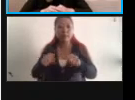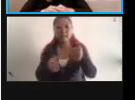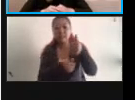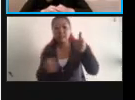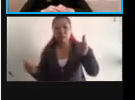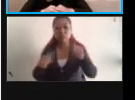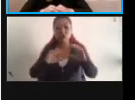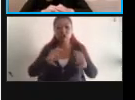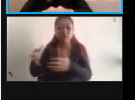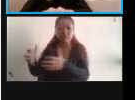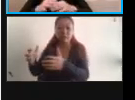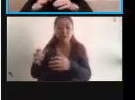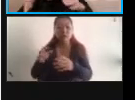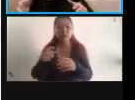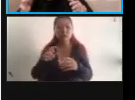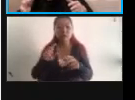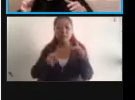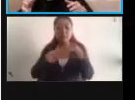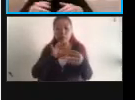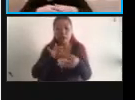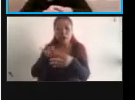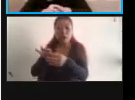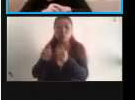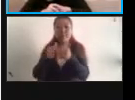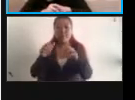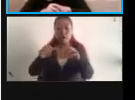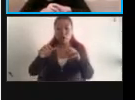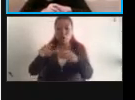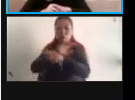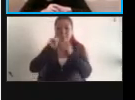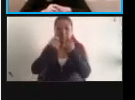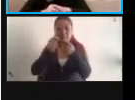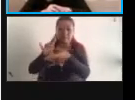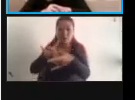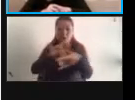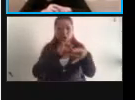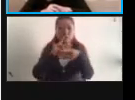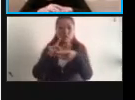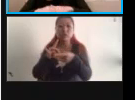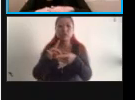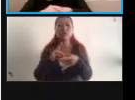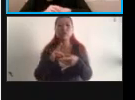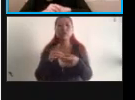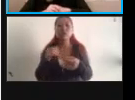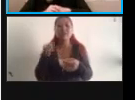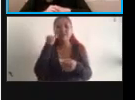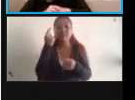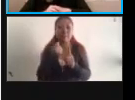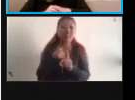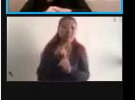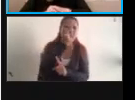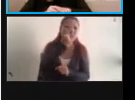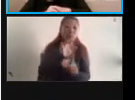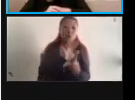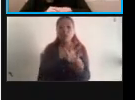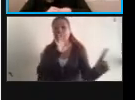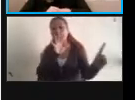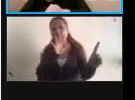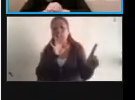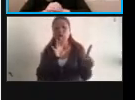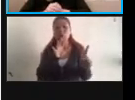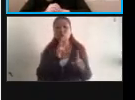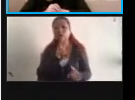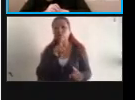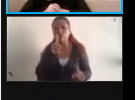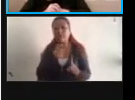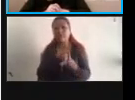team members bond without bonding to the crew as a whole, and the presence of an isolate, where someone is alienated or withdraws from the team, are two problems